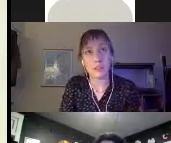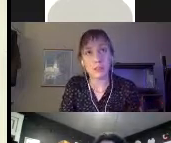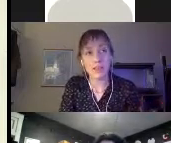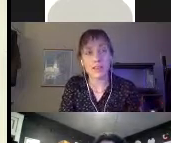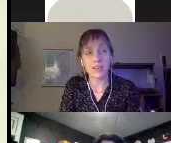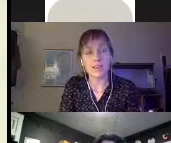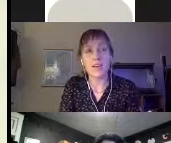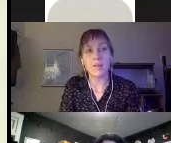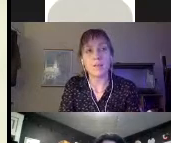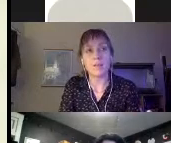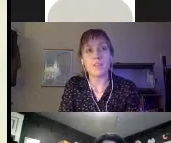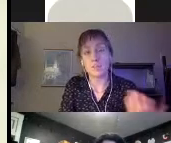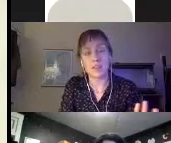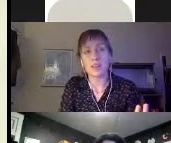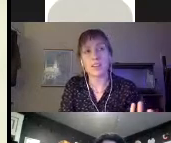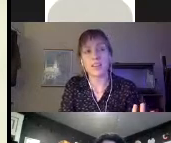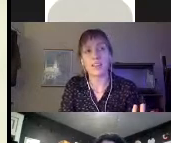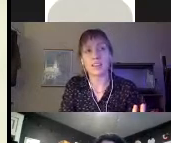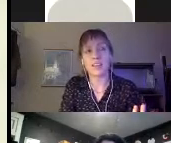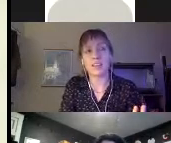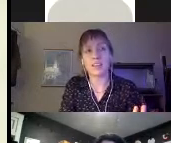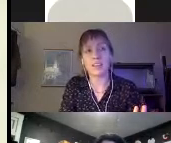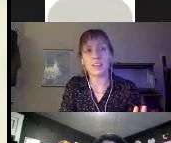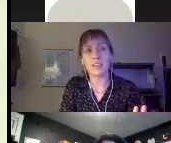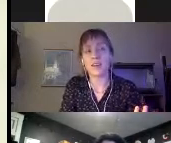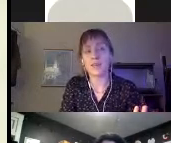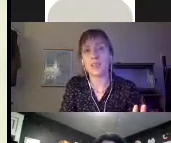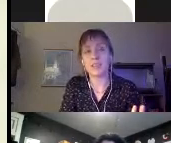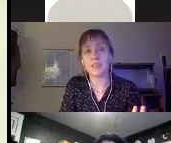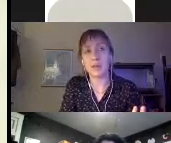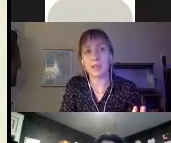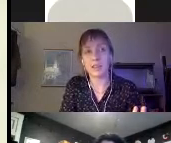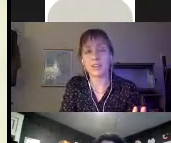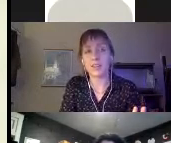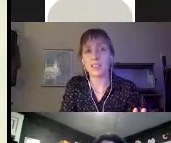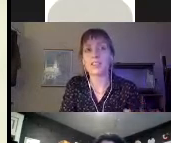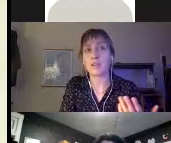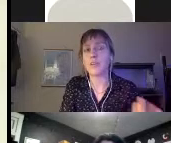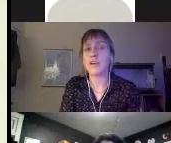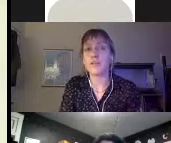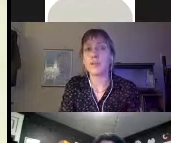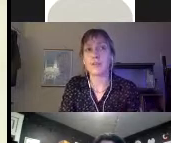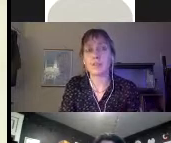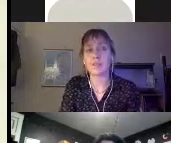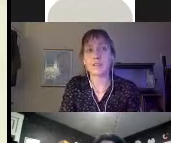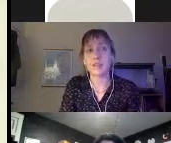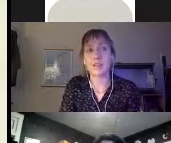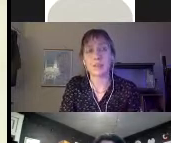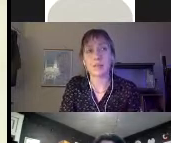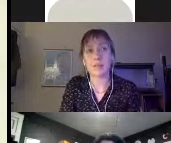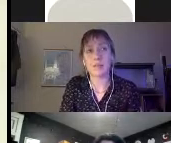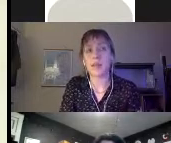already using it, despite the fact that it is not very easy to bike on currently. So we have been